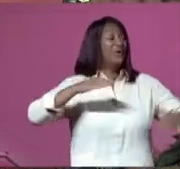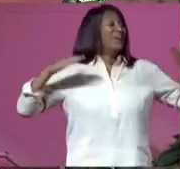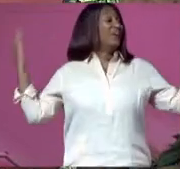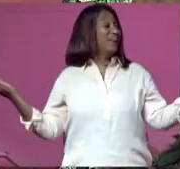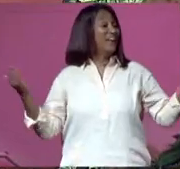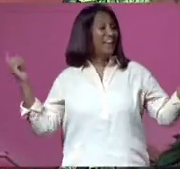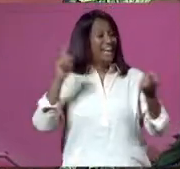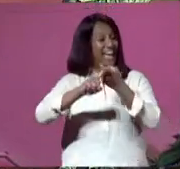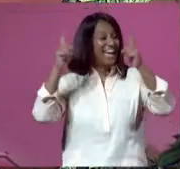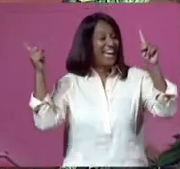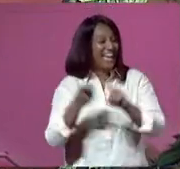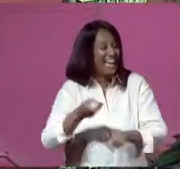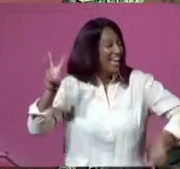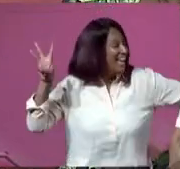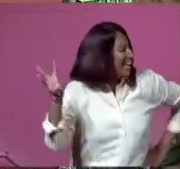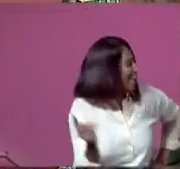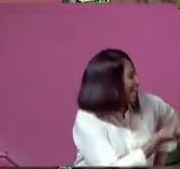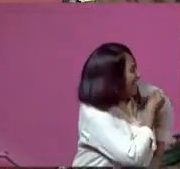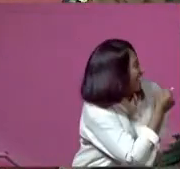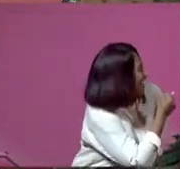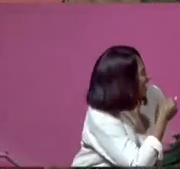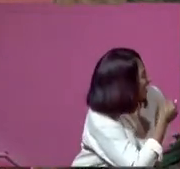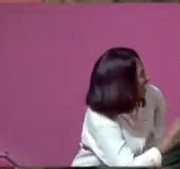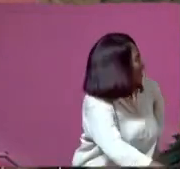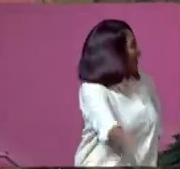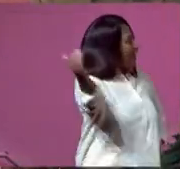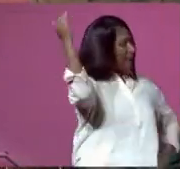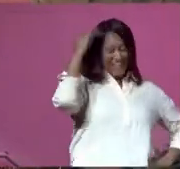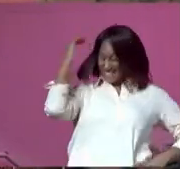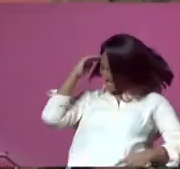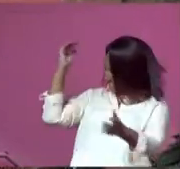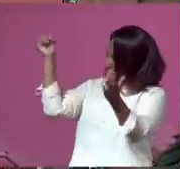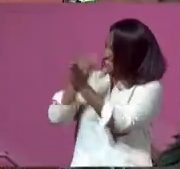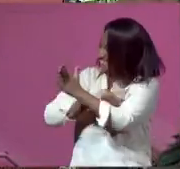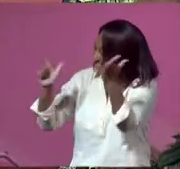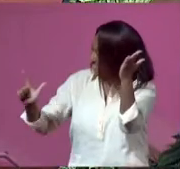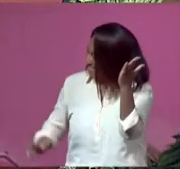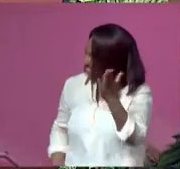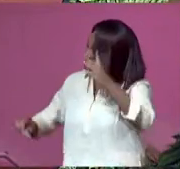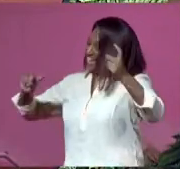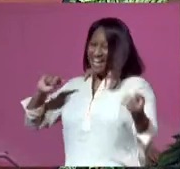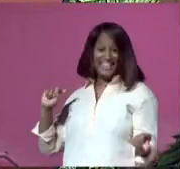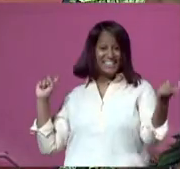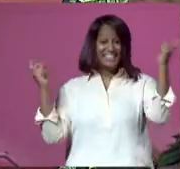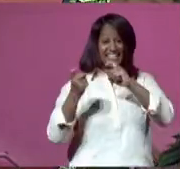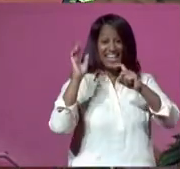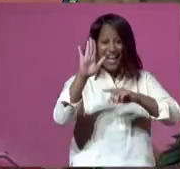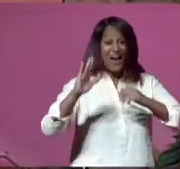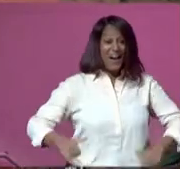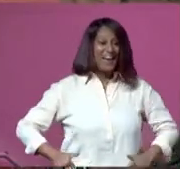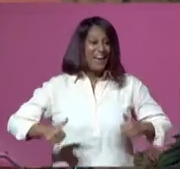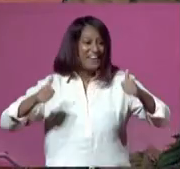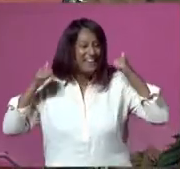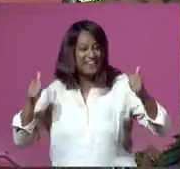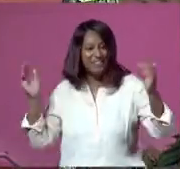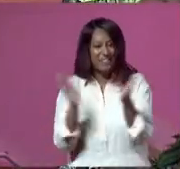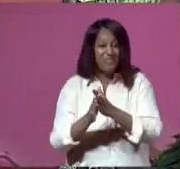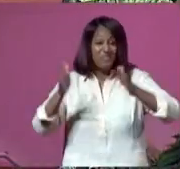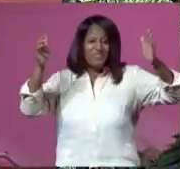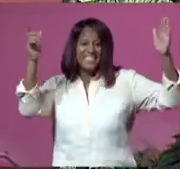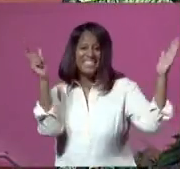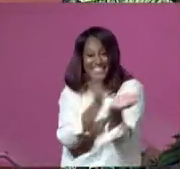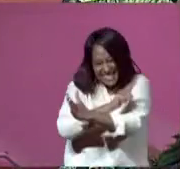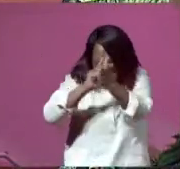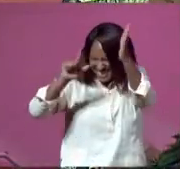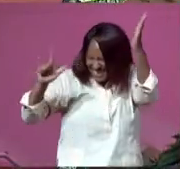in Friendship West who knows the Lord changed your life? The